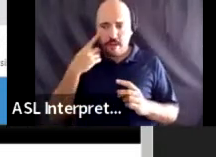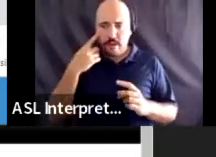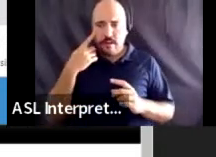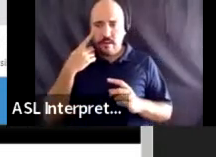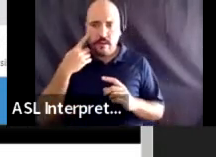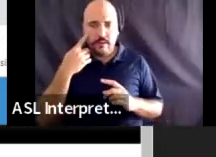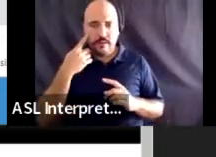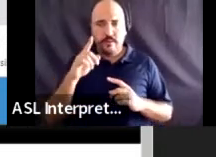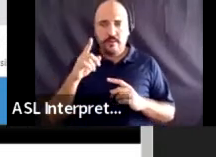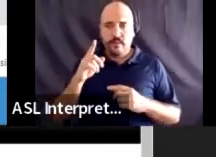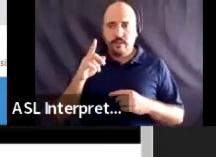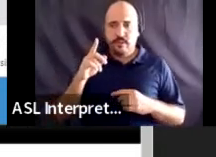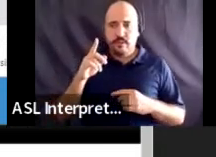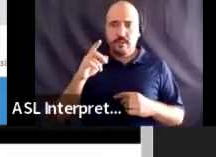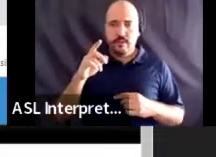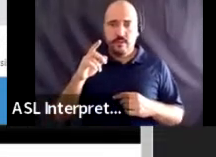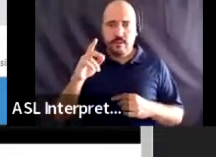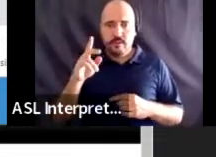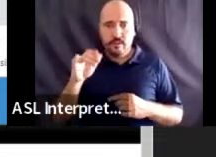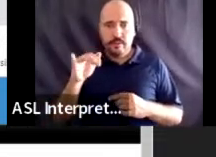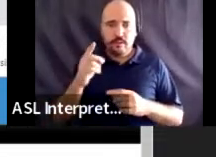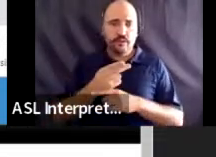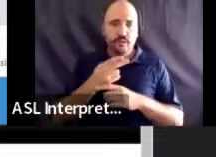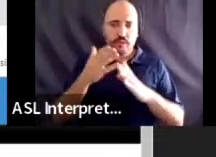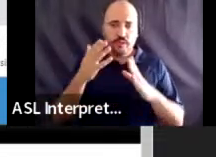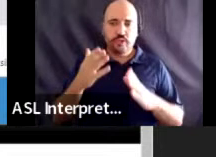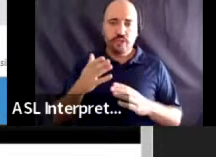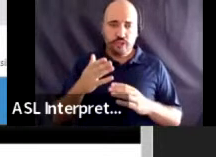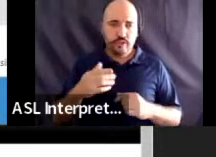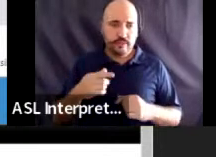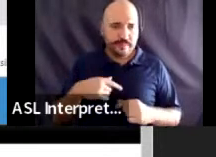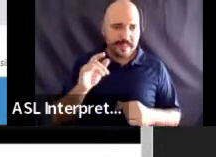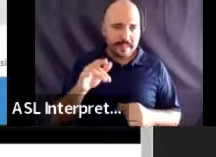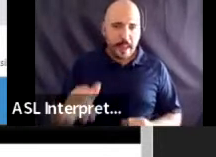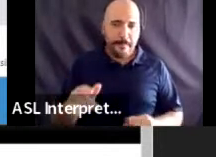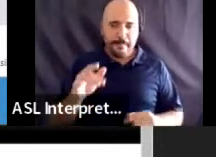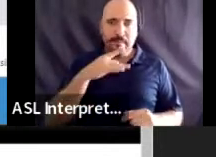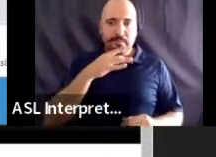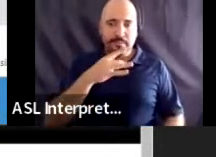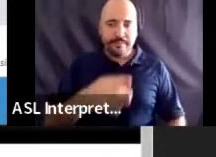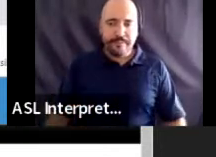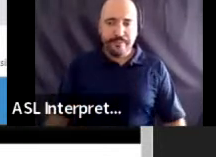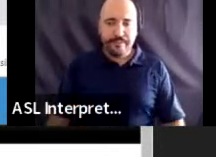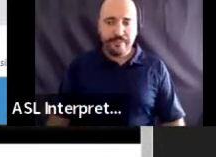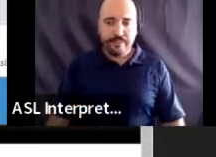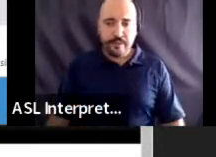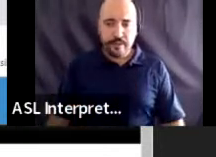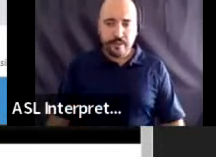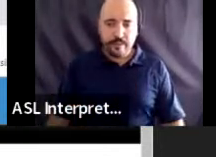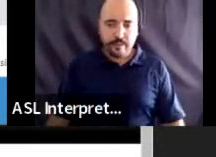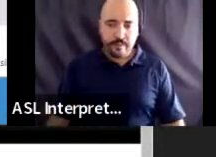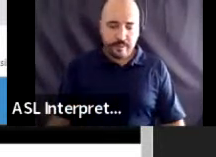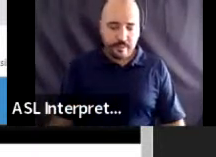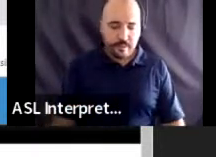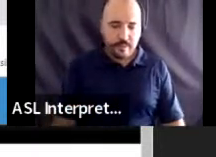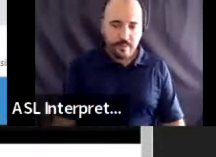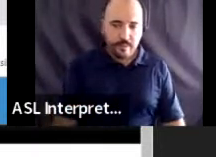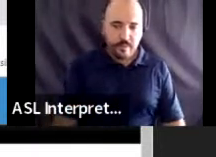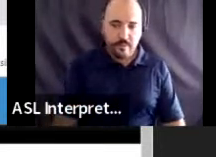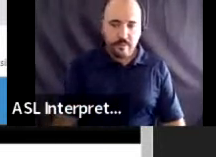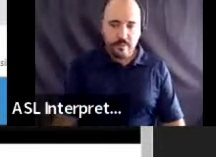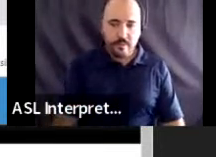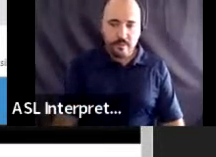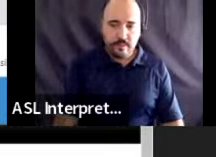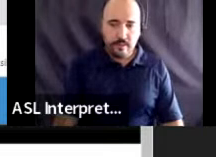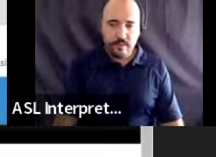So I'm going to just tab. COVID-19 alert levels and Nick link. Get the latest Nick link graphic. And these